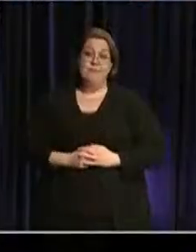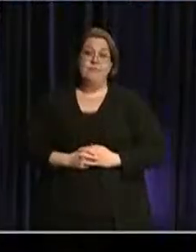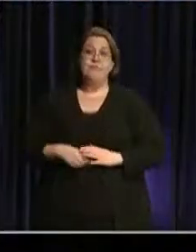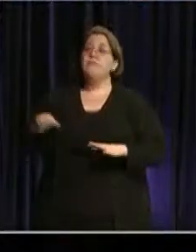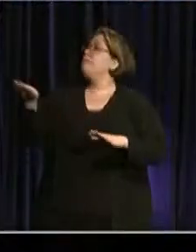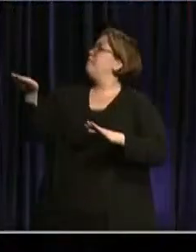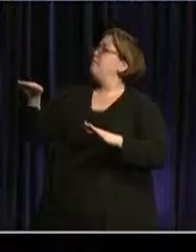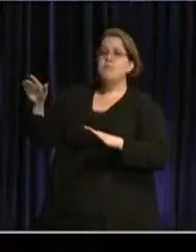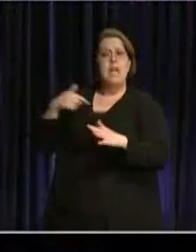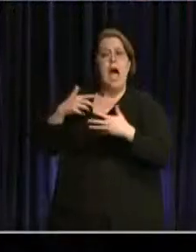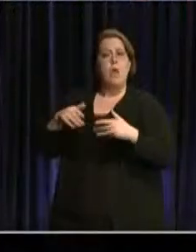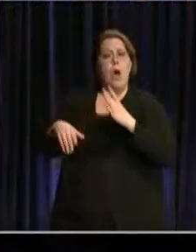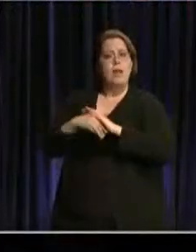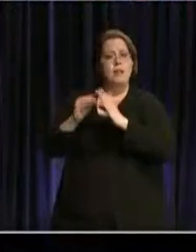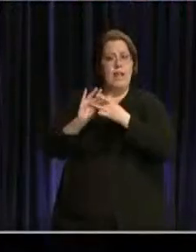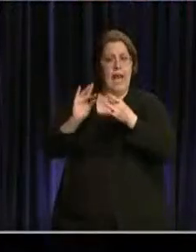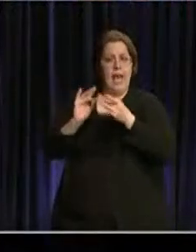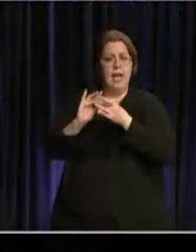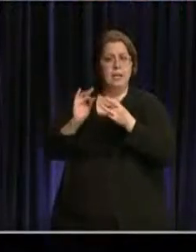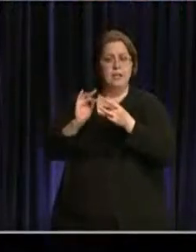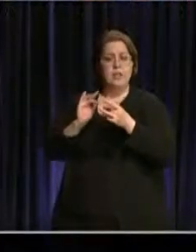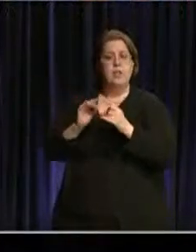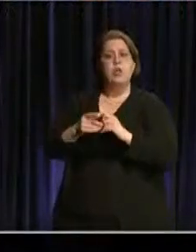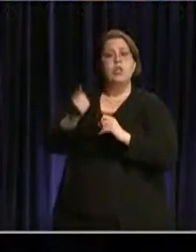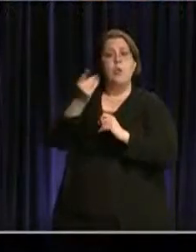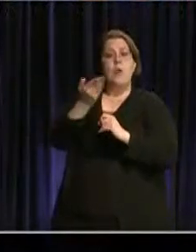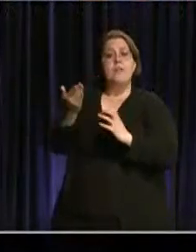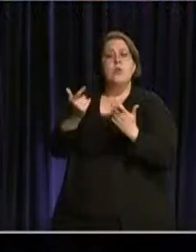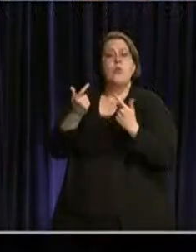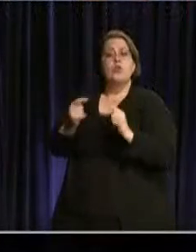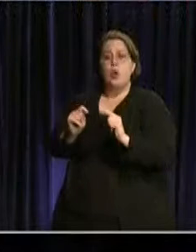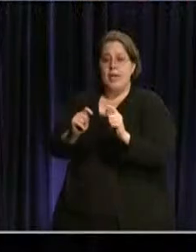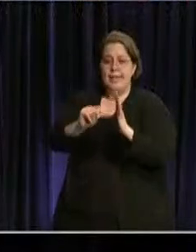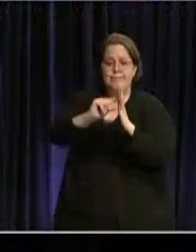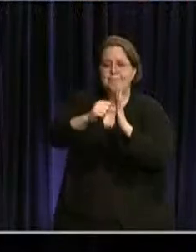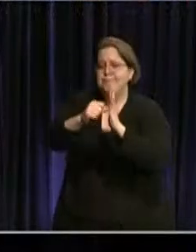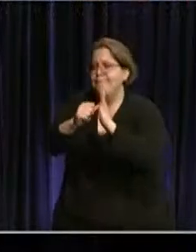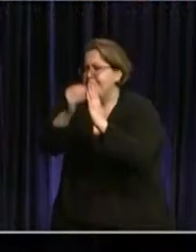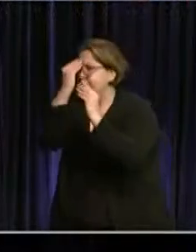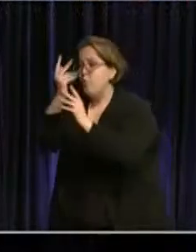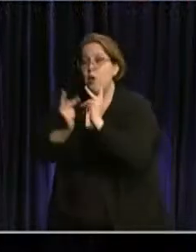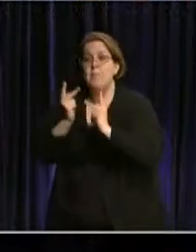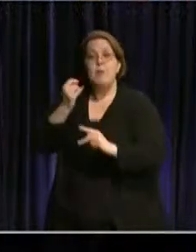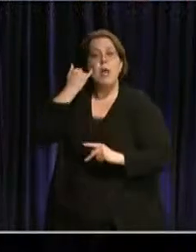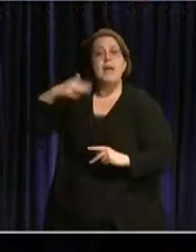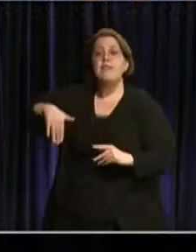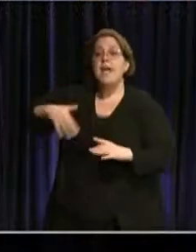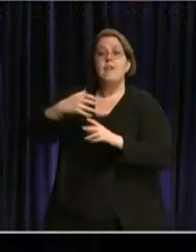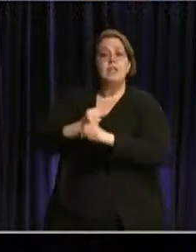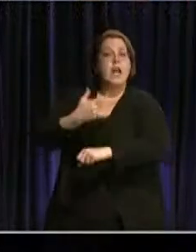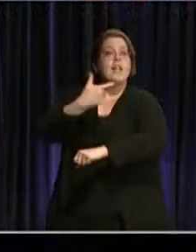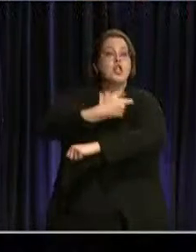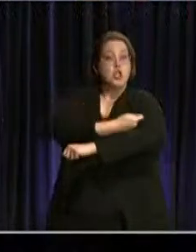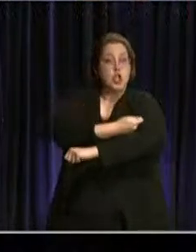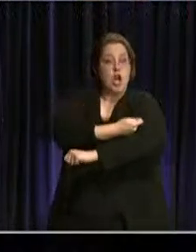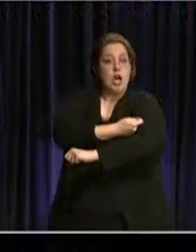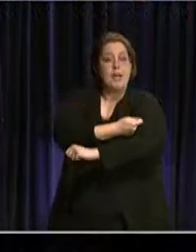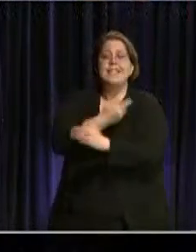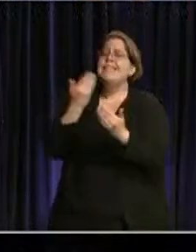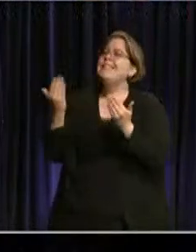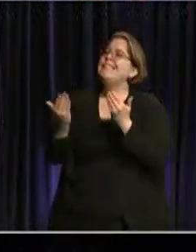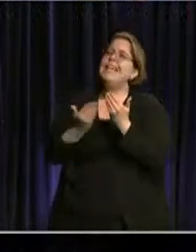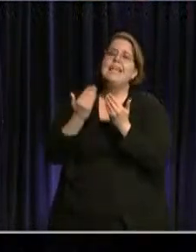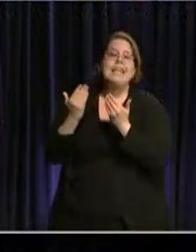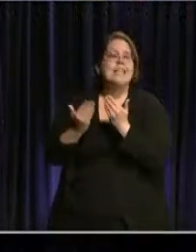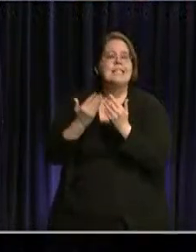And I would like to add, though, that one of the things that we're trying to impress on everyone out there is that they haven't gotten a vaccine yet. It's very